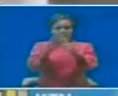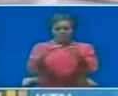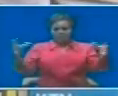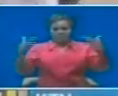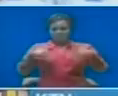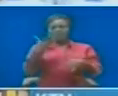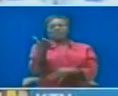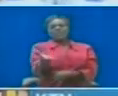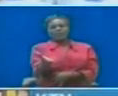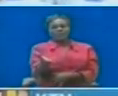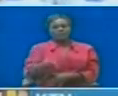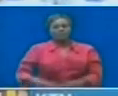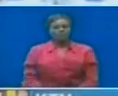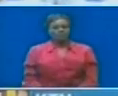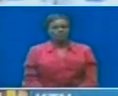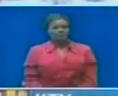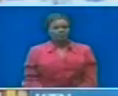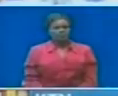residents.